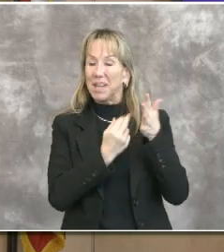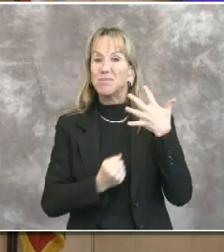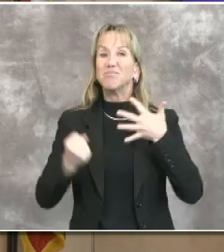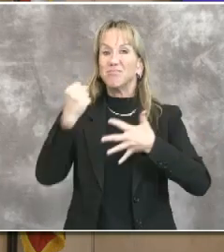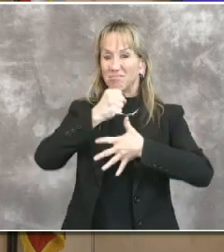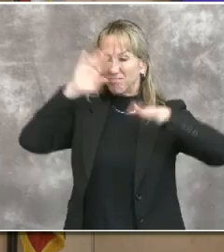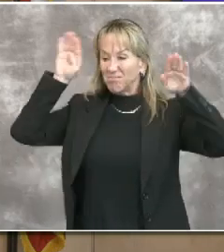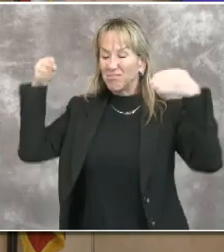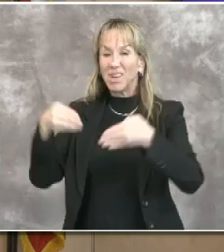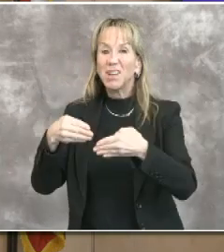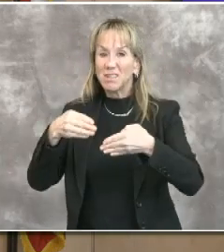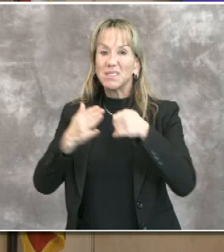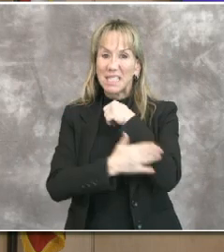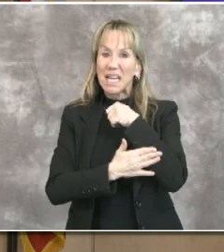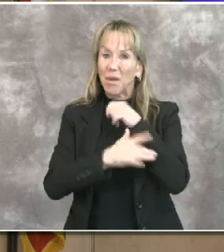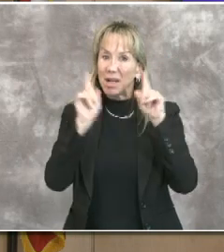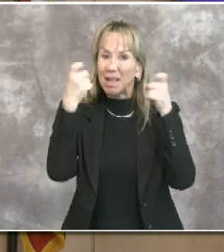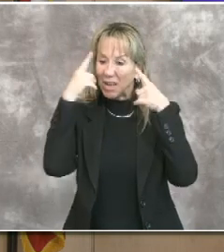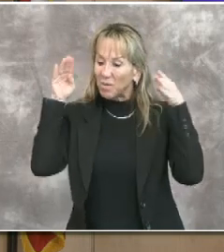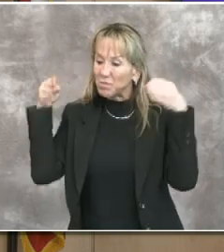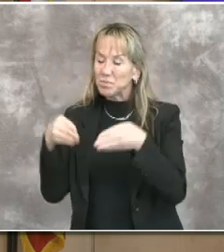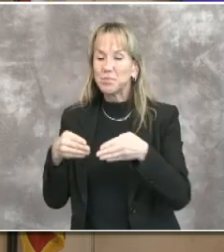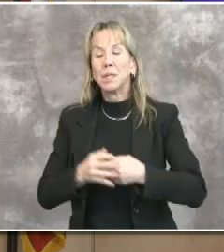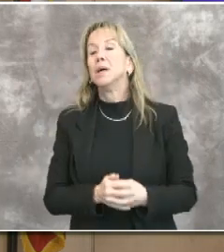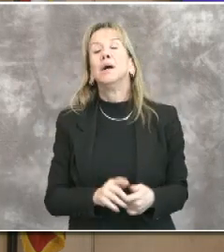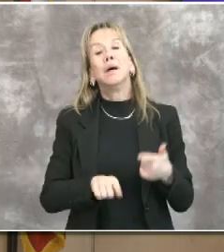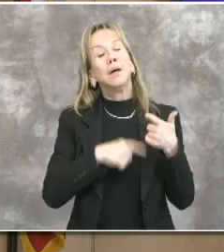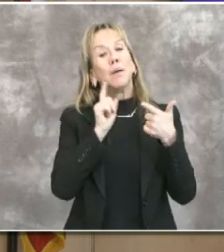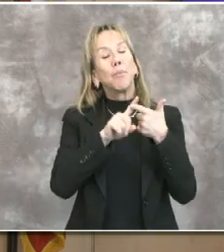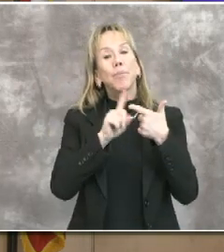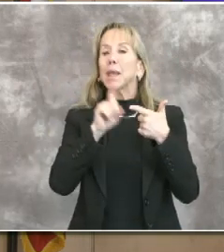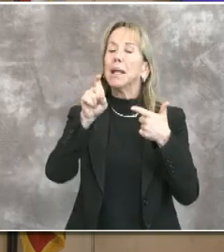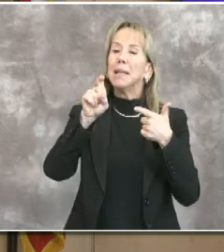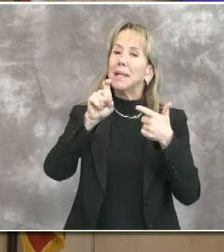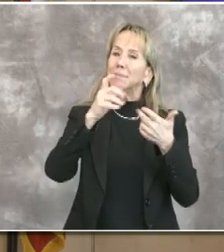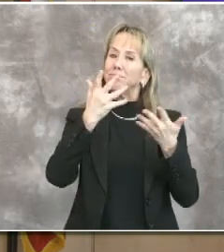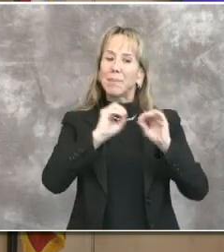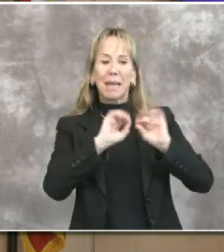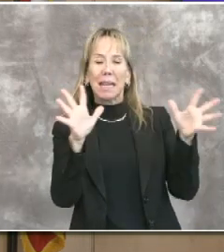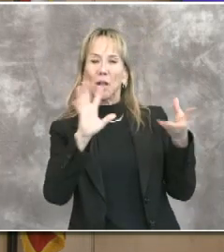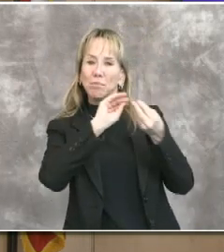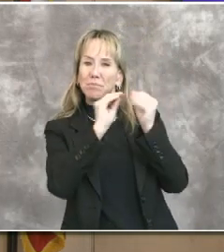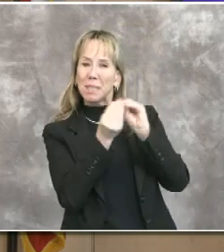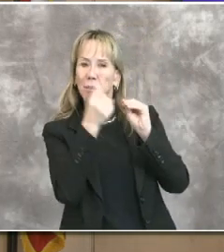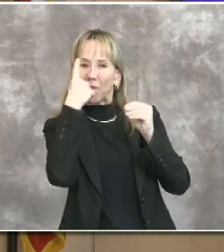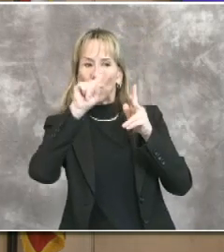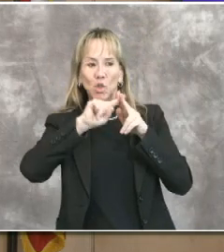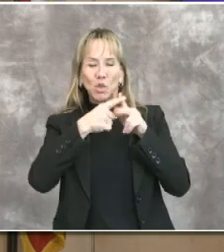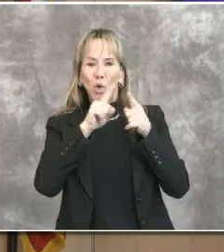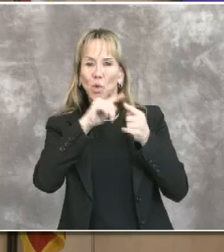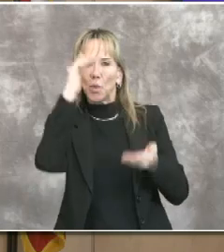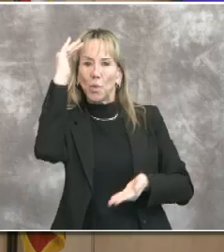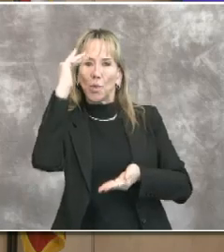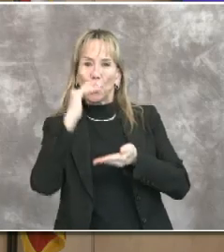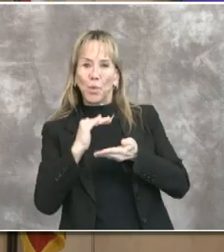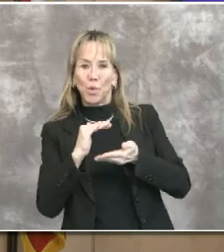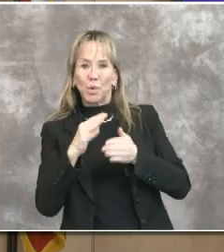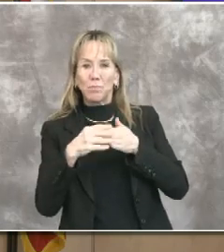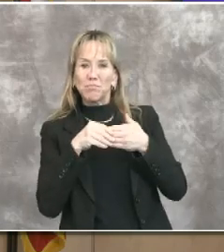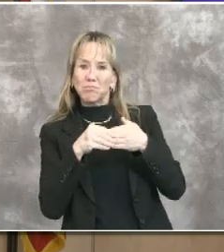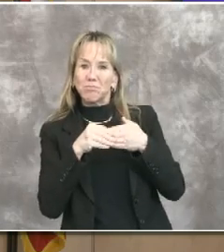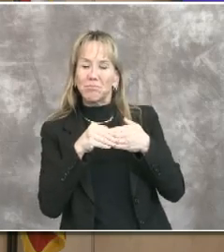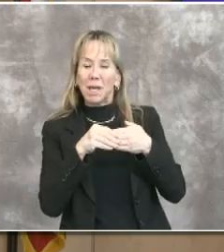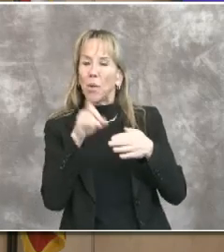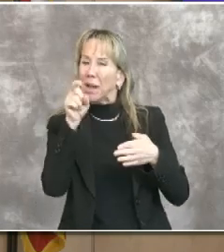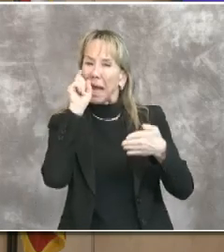government. The second is we need to further develop clear metrics for moving the dial. As we begin to anticipate loosening, we need to